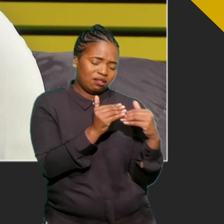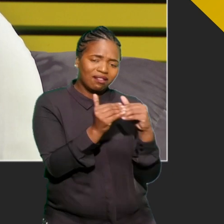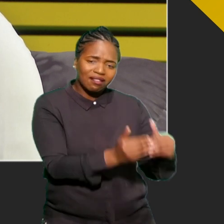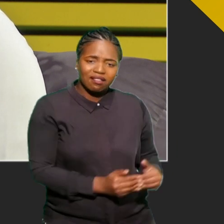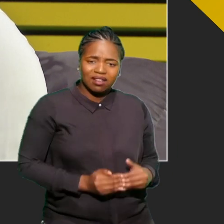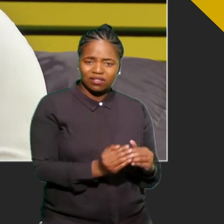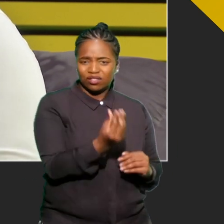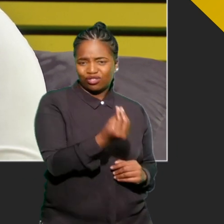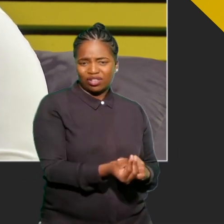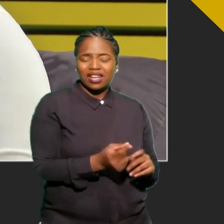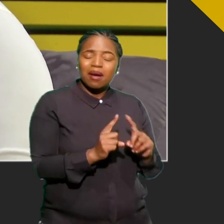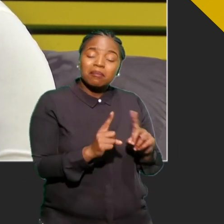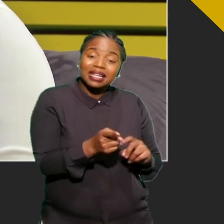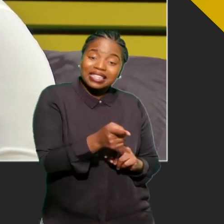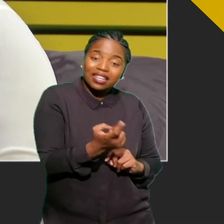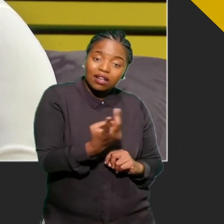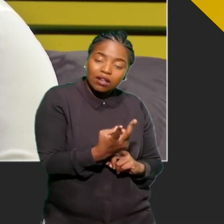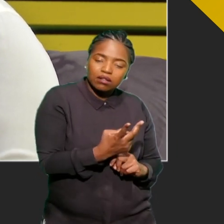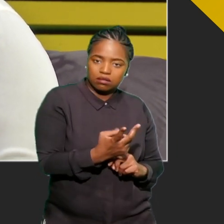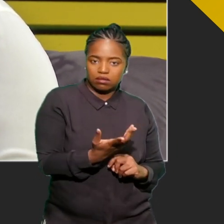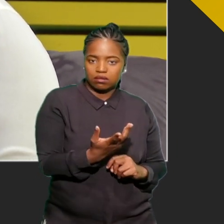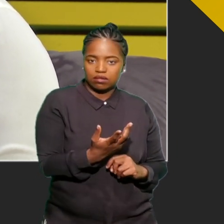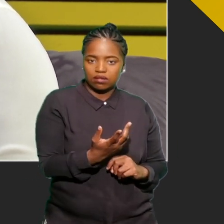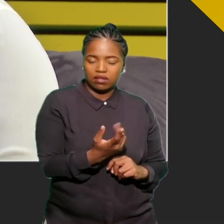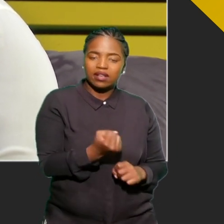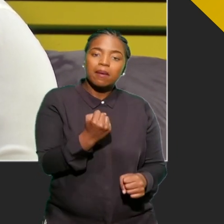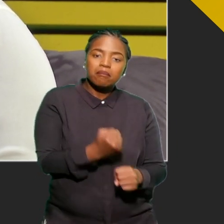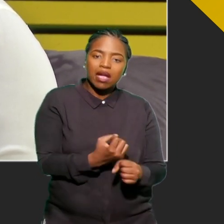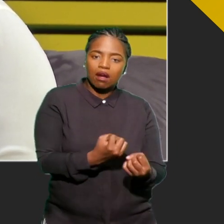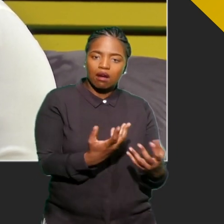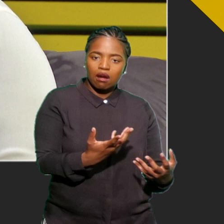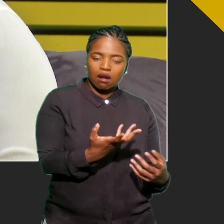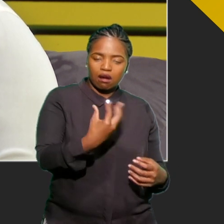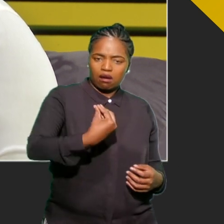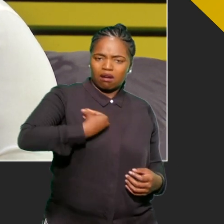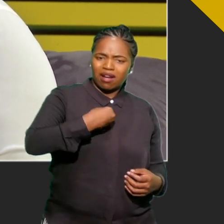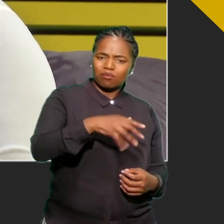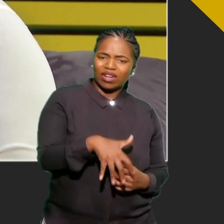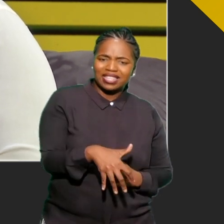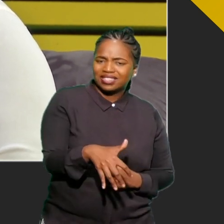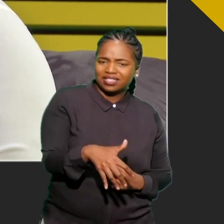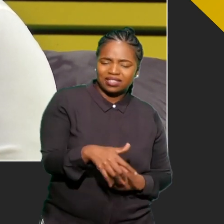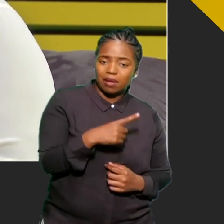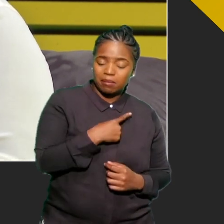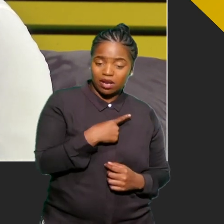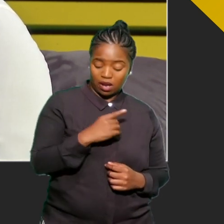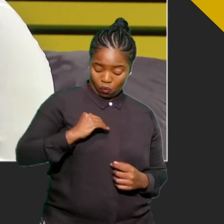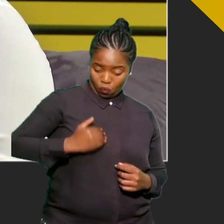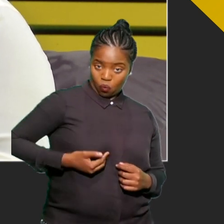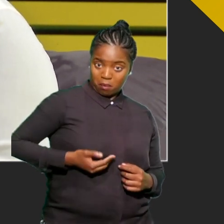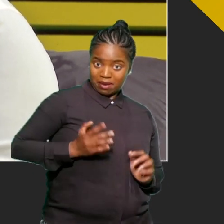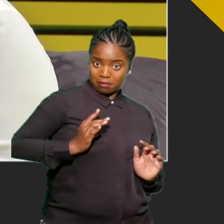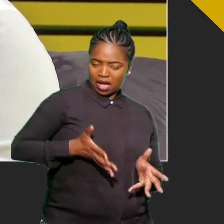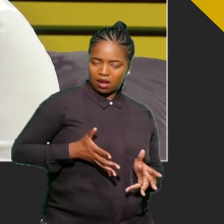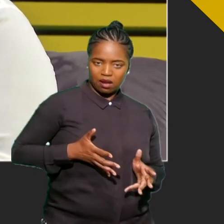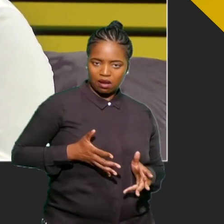that child. But that is also what is then perpetuating and driving teenage pregnancy. It's not young women per se,